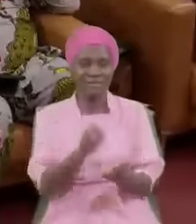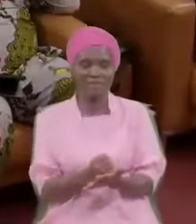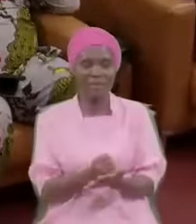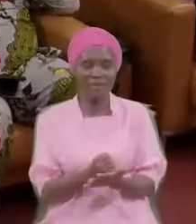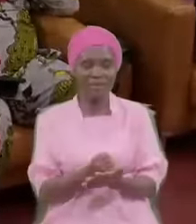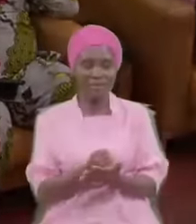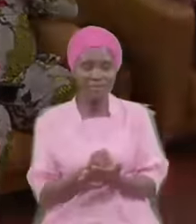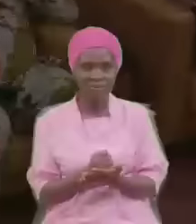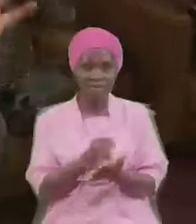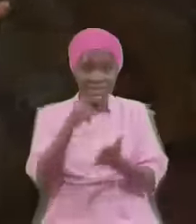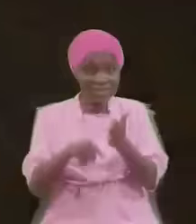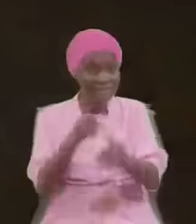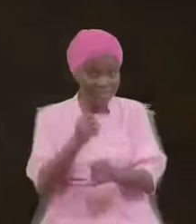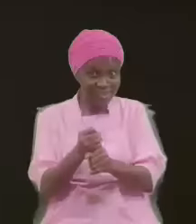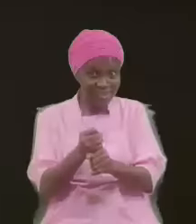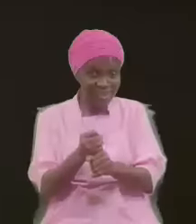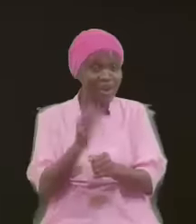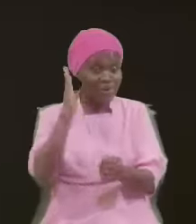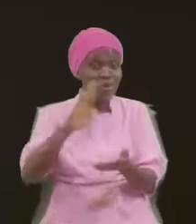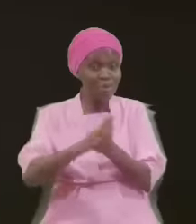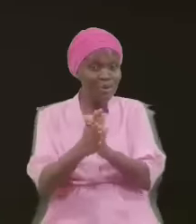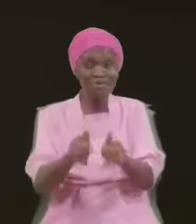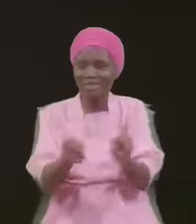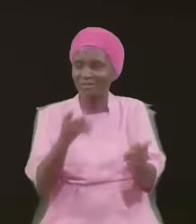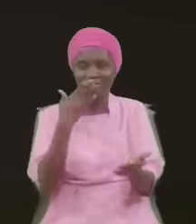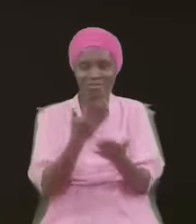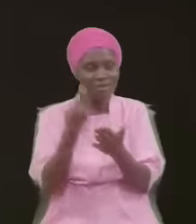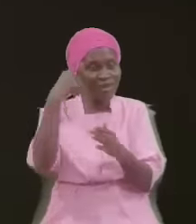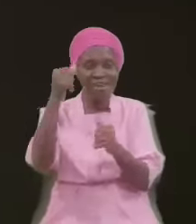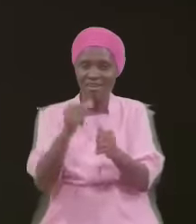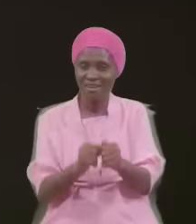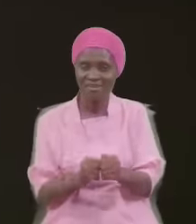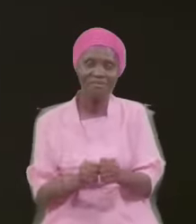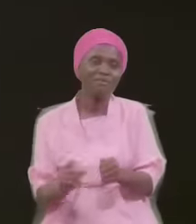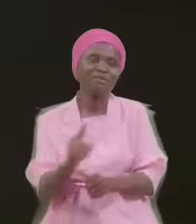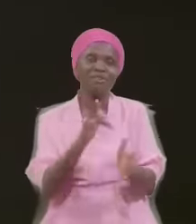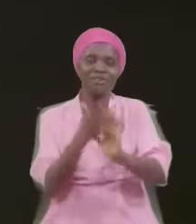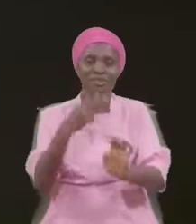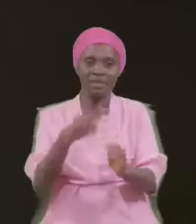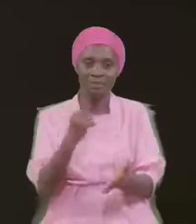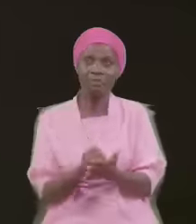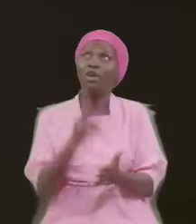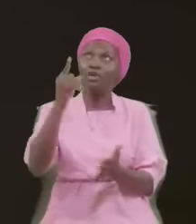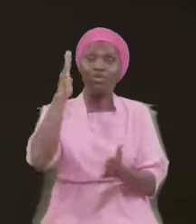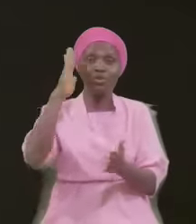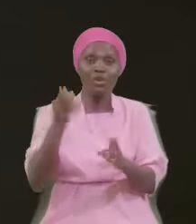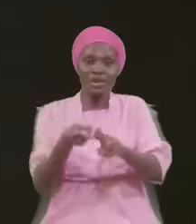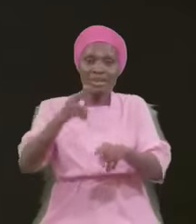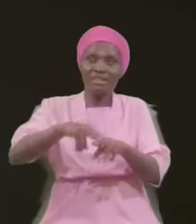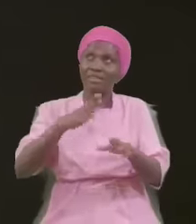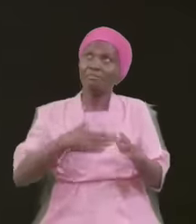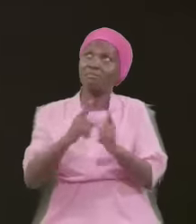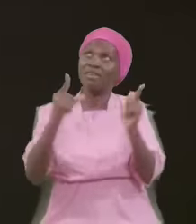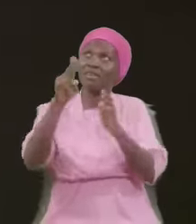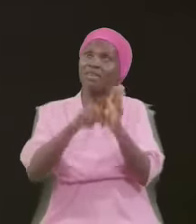This year will become different from every other year in your life. Thou shalt increase my greatness and comfort me